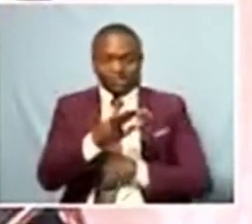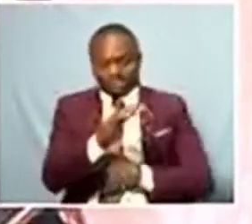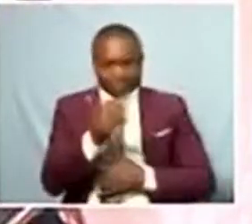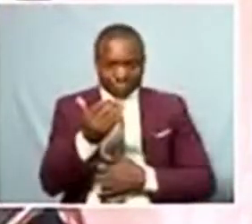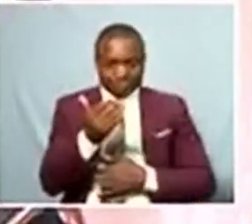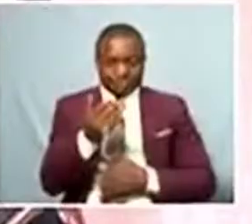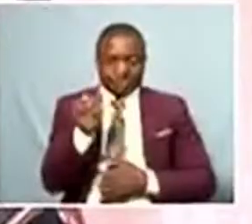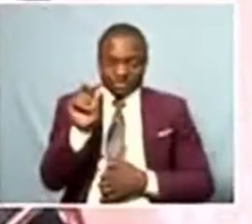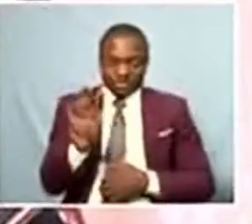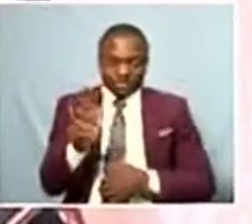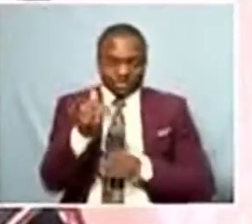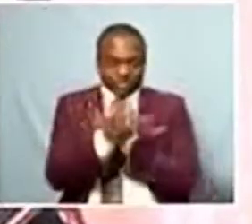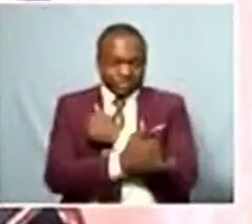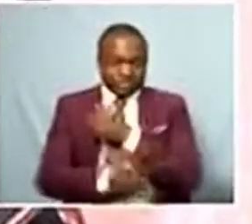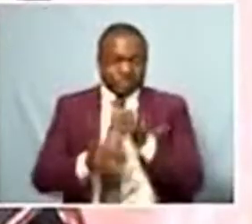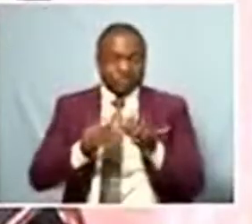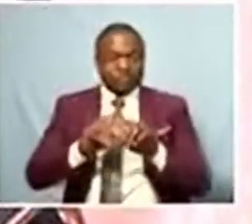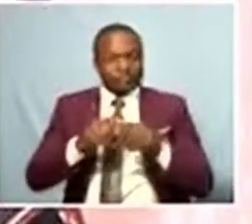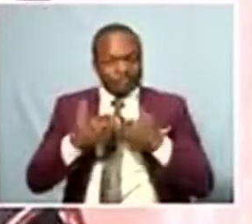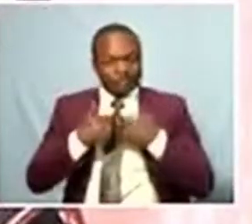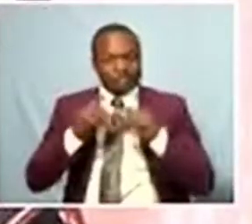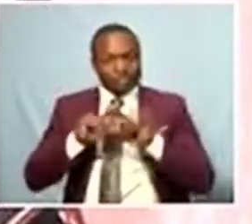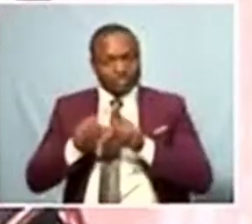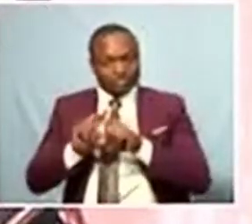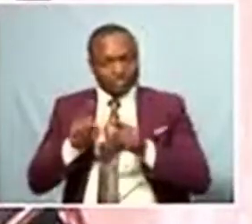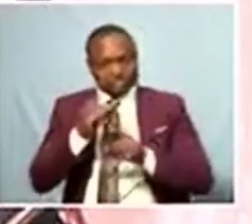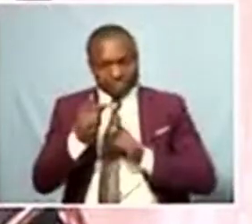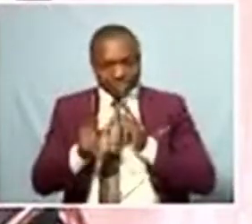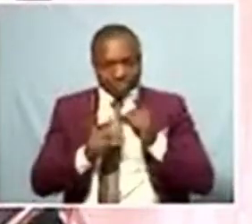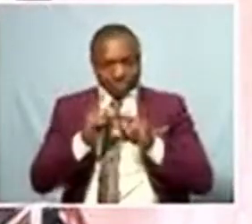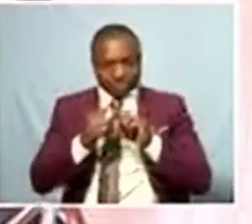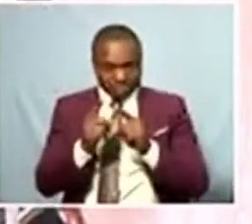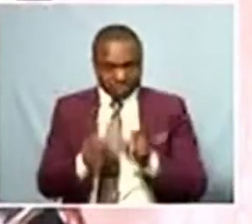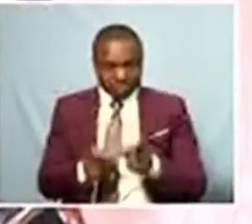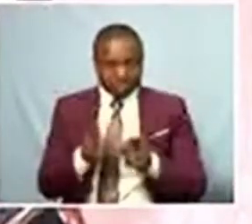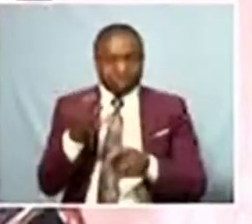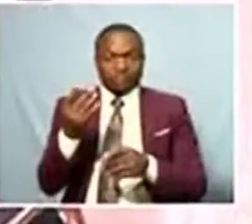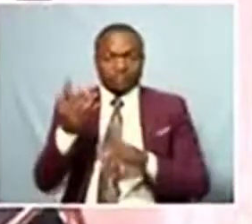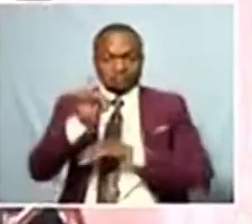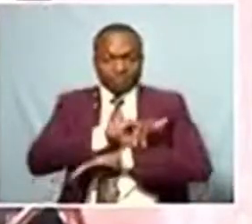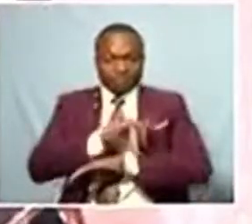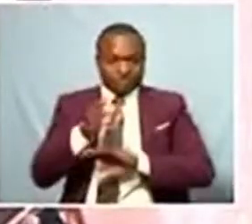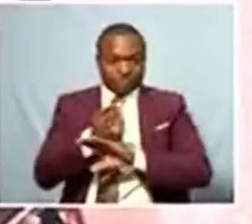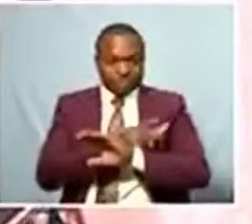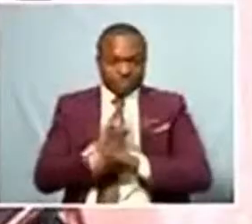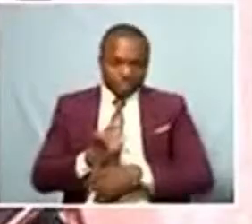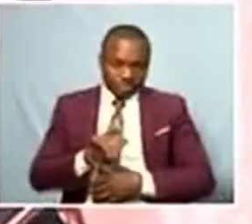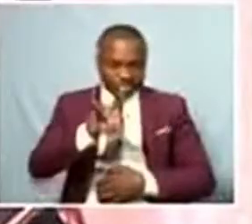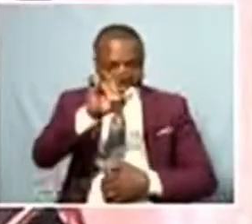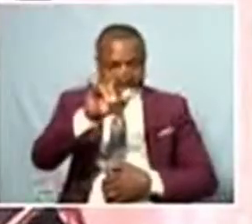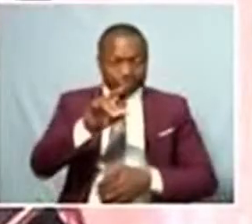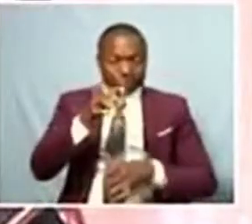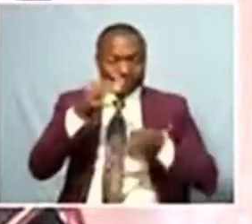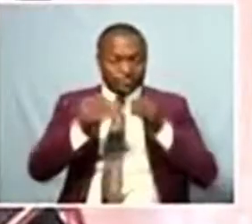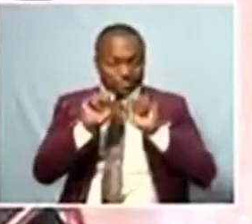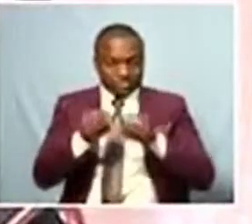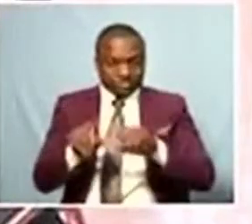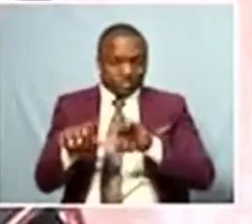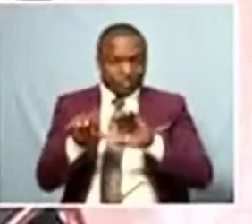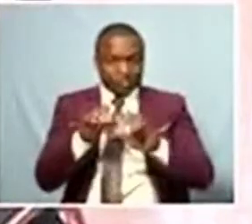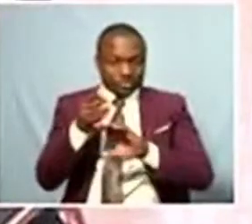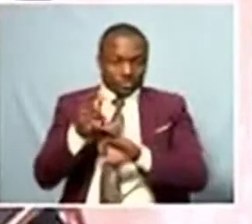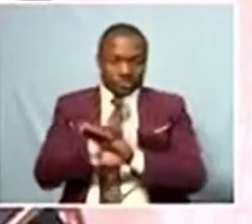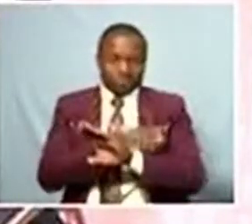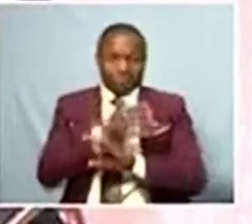So each country has a slightly different process, but basically it's 15 days before travel. If you can do it before, even